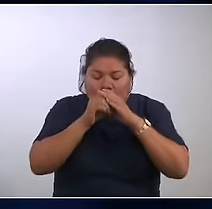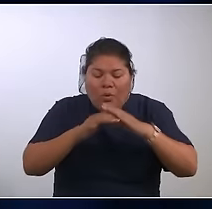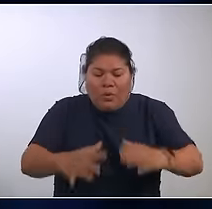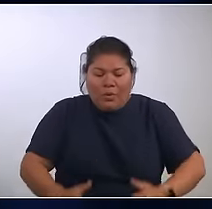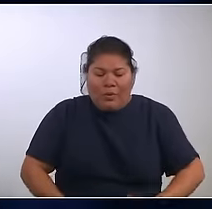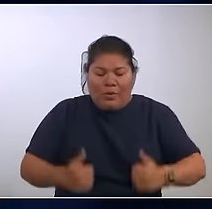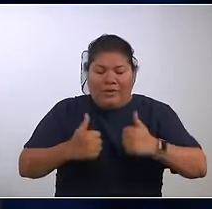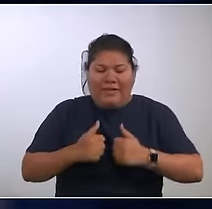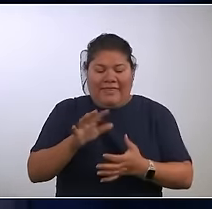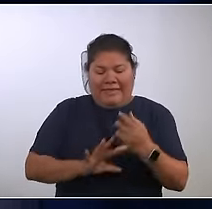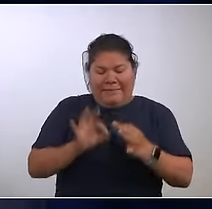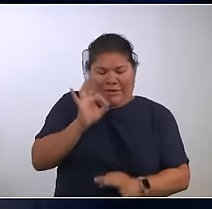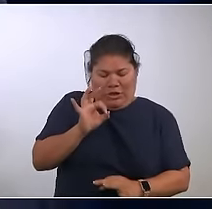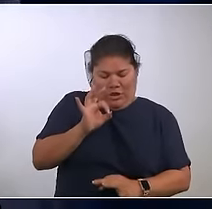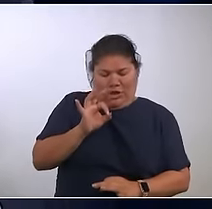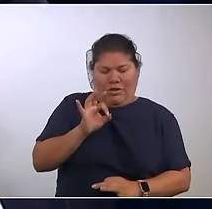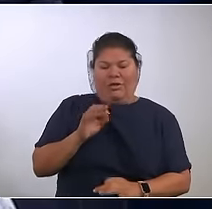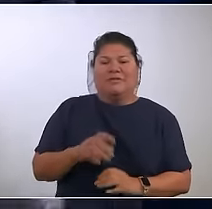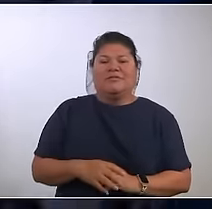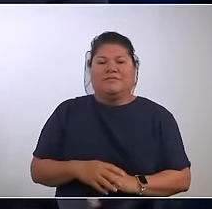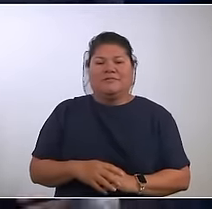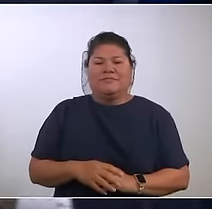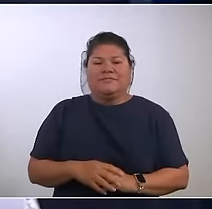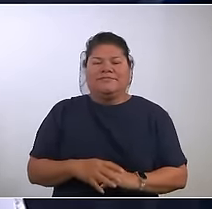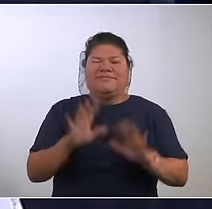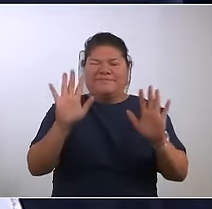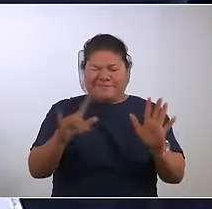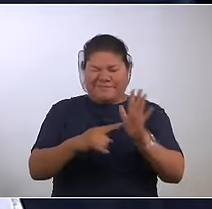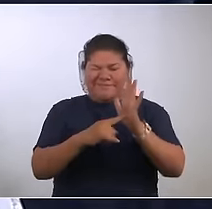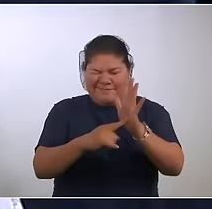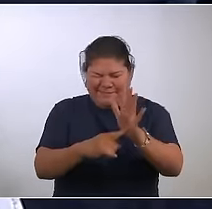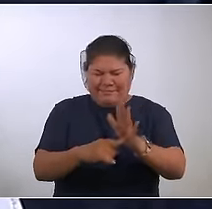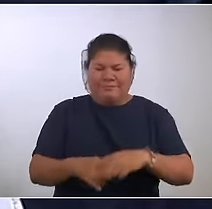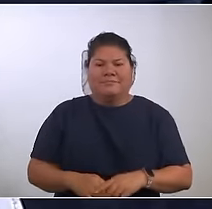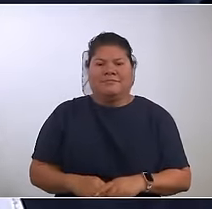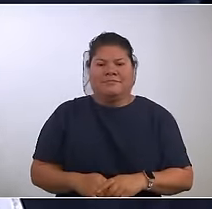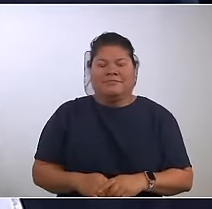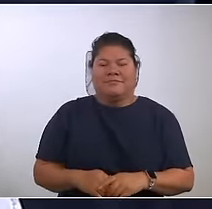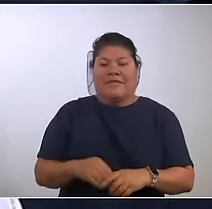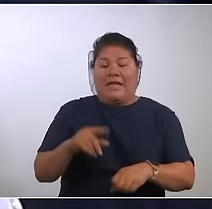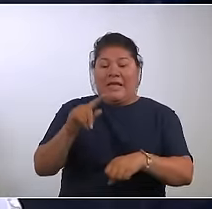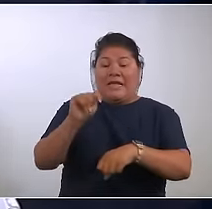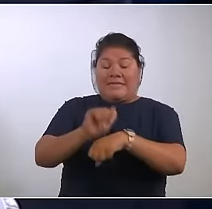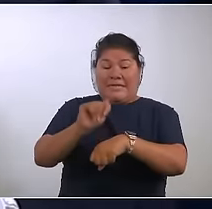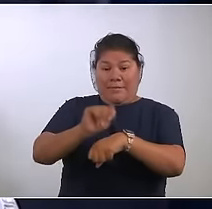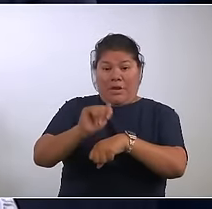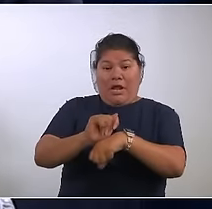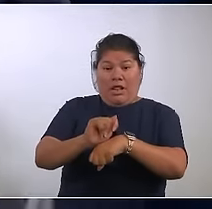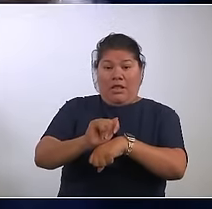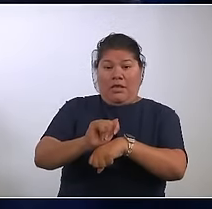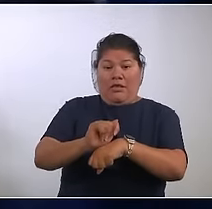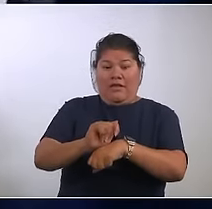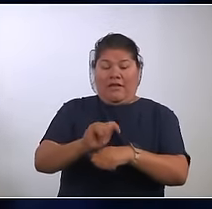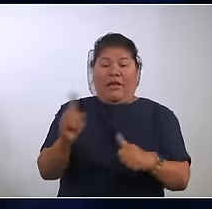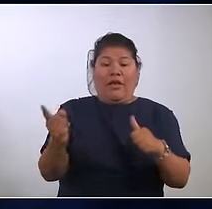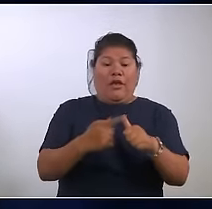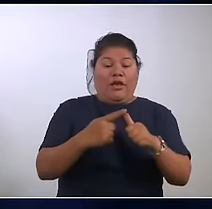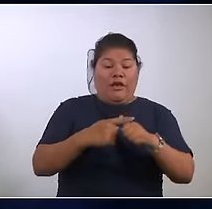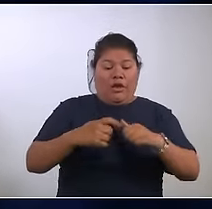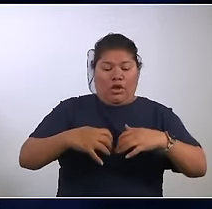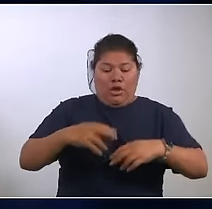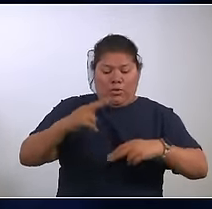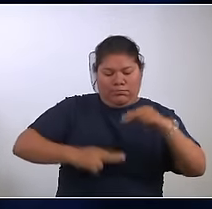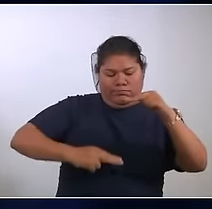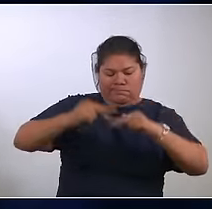of lo life. Lo espiritual. The spiritual. Otro ejemplo. Another example. El tabernáculo. The tabernacle. Primero se crea